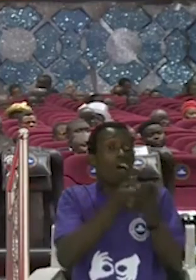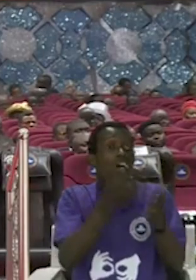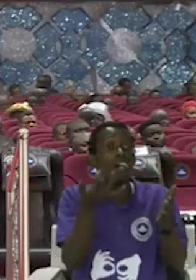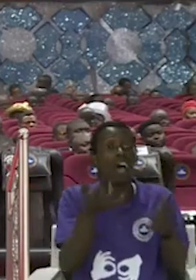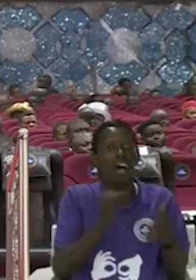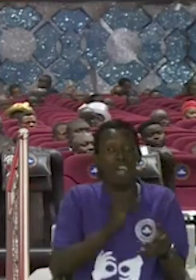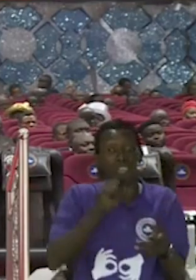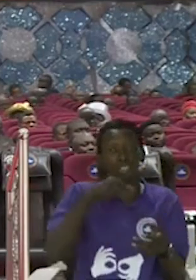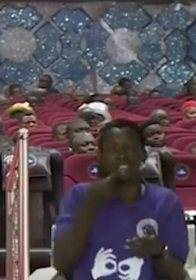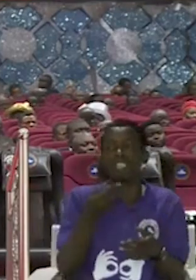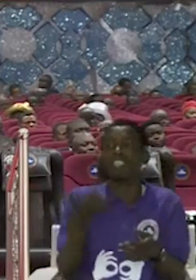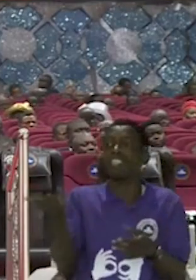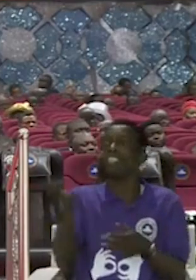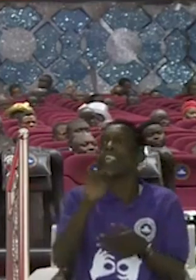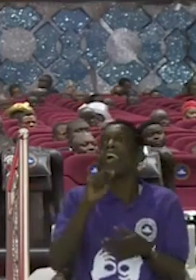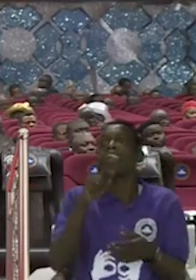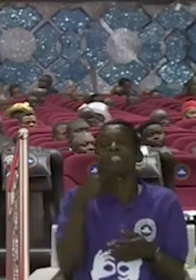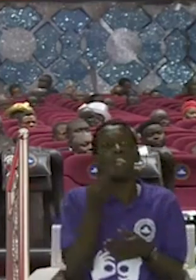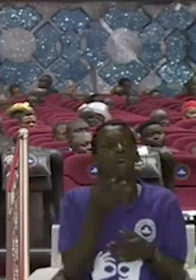that Pastor Adeboye apologized,